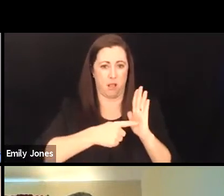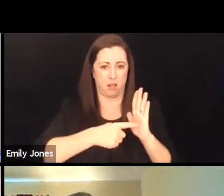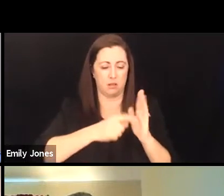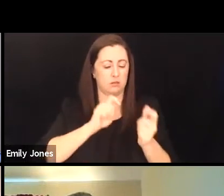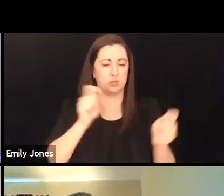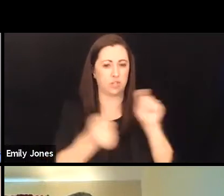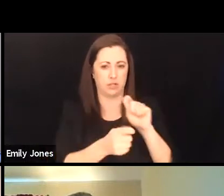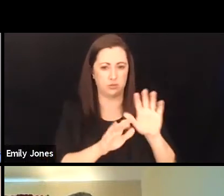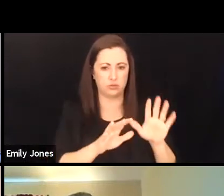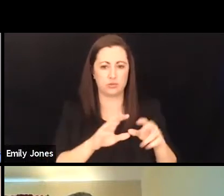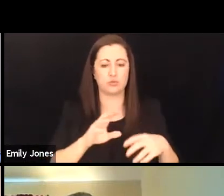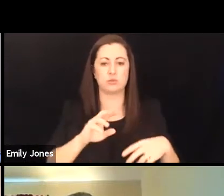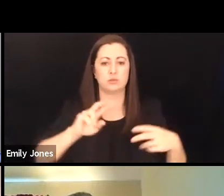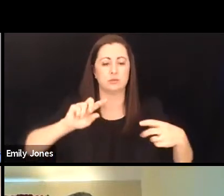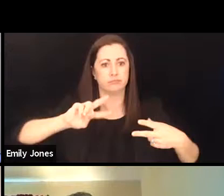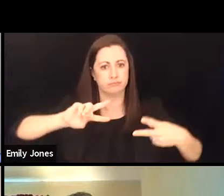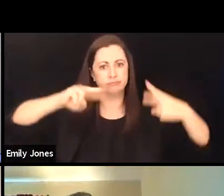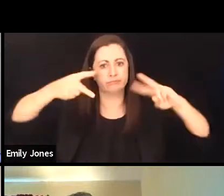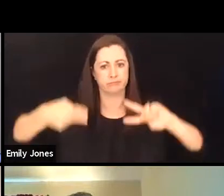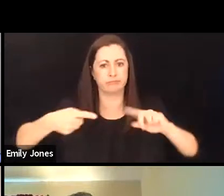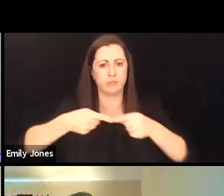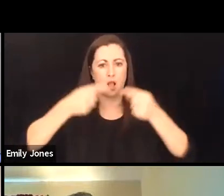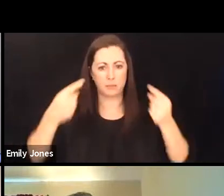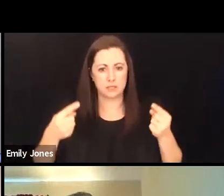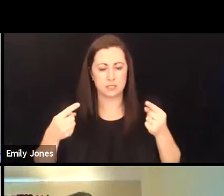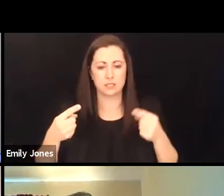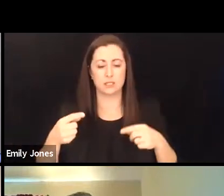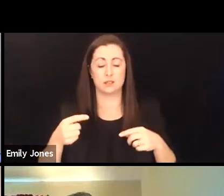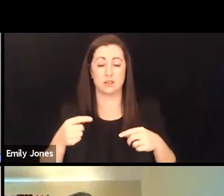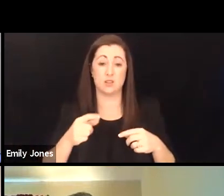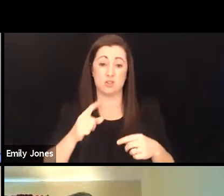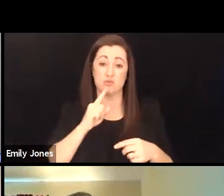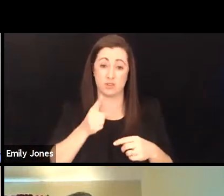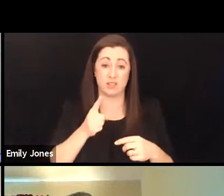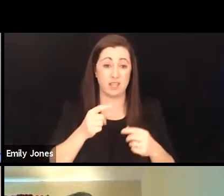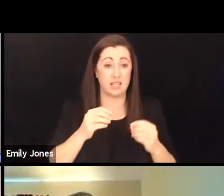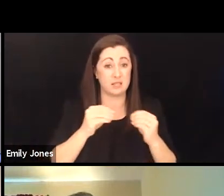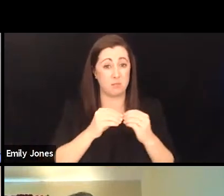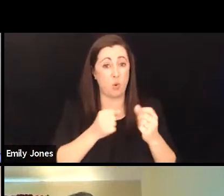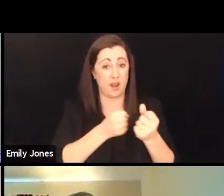bias toward basically institutionalizing people.